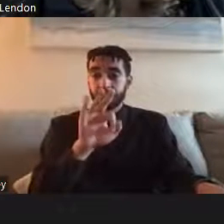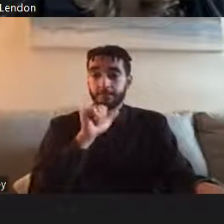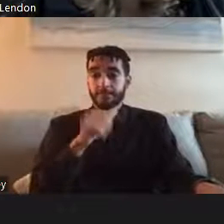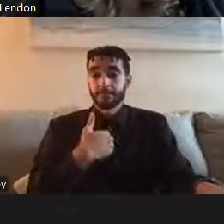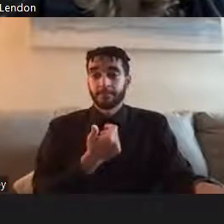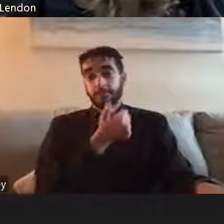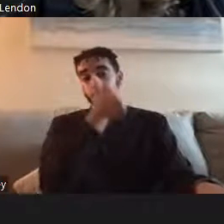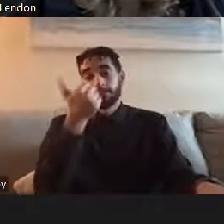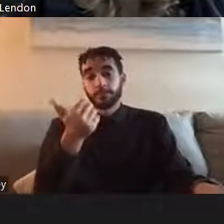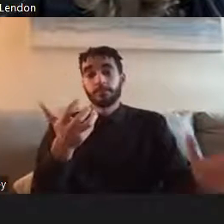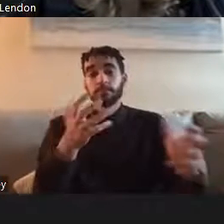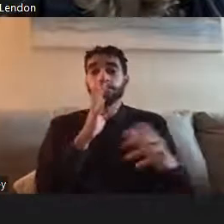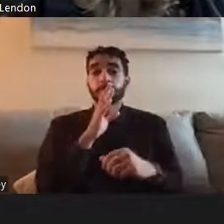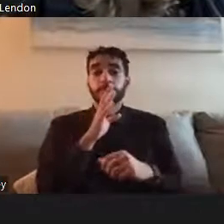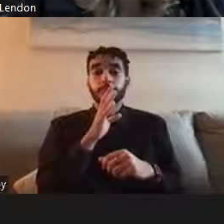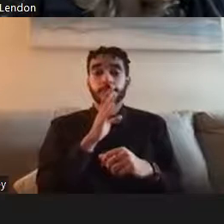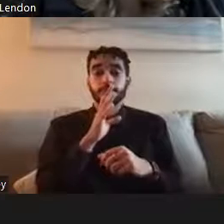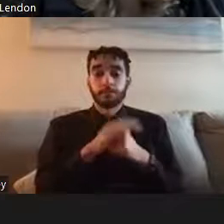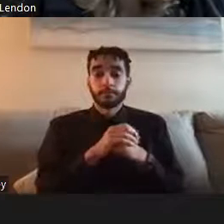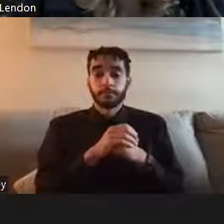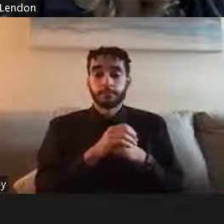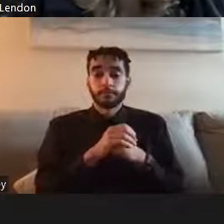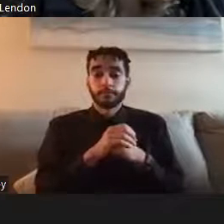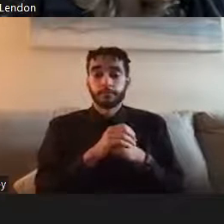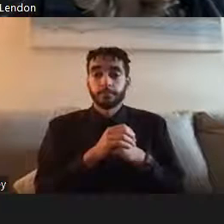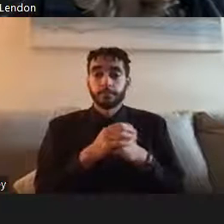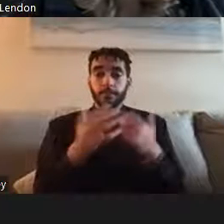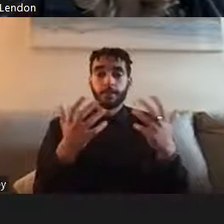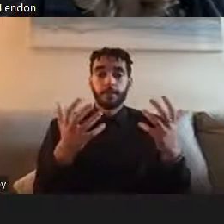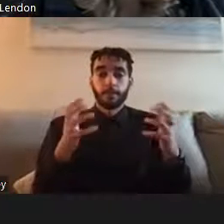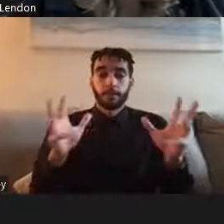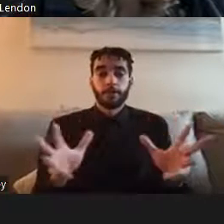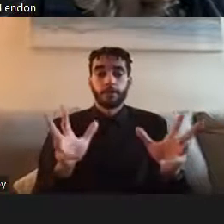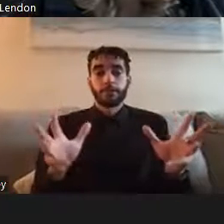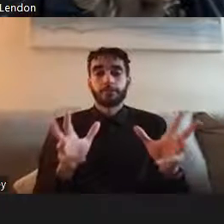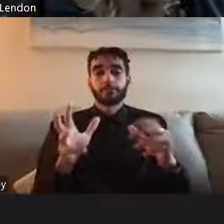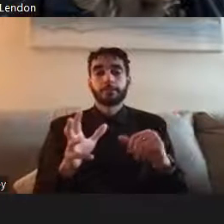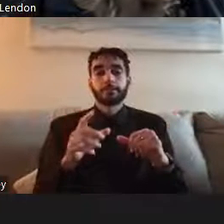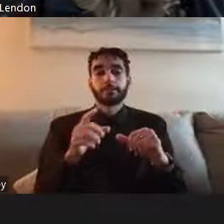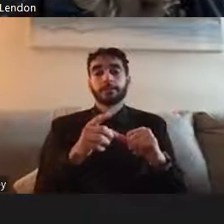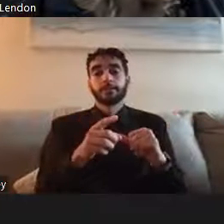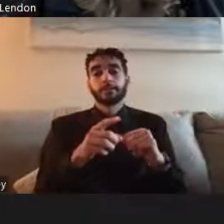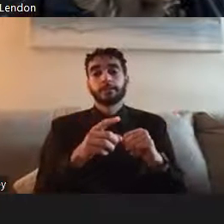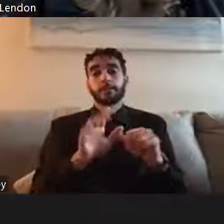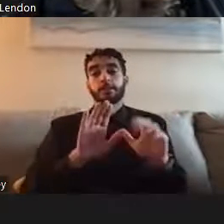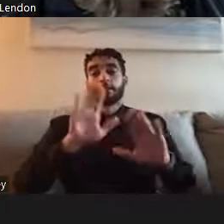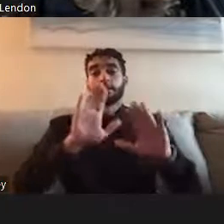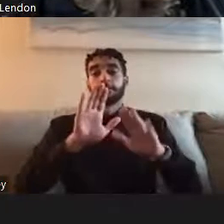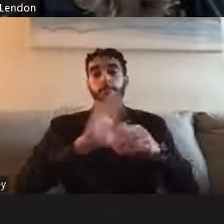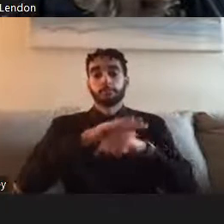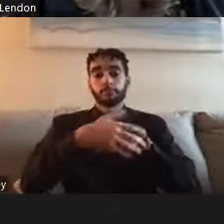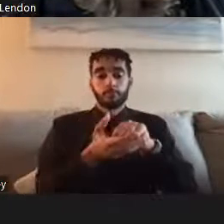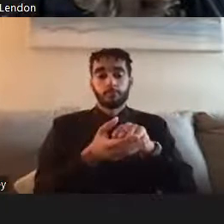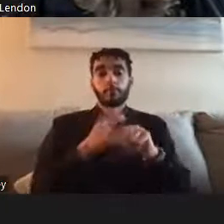members still that haven't spoken yet, I was encouraged by Secretary Galy's comments around, you know,